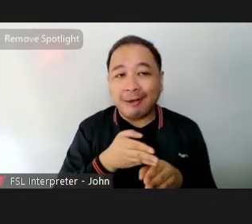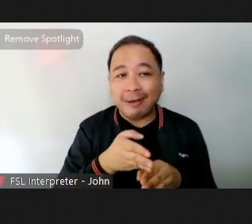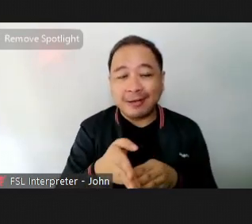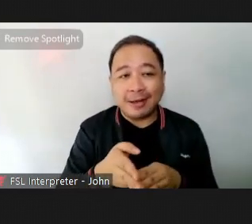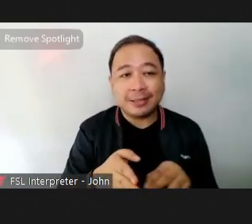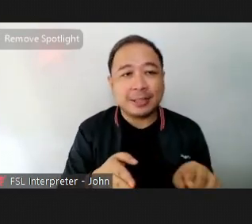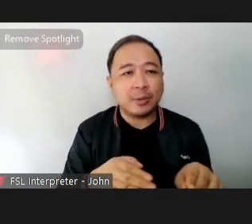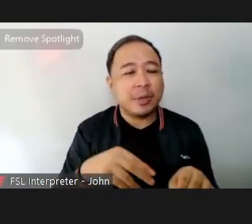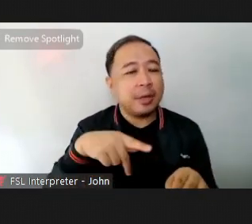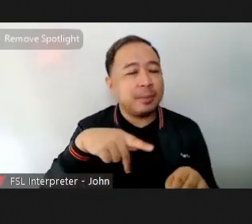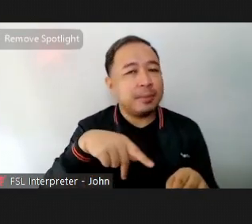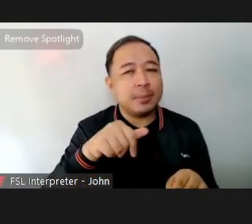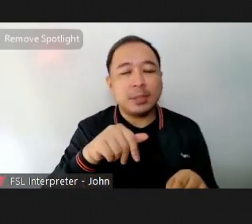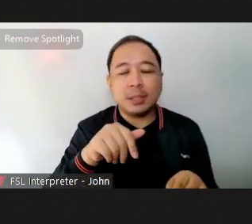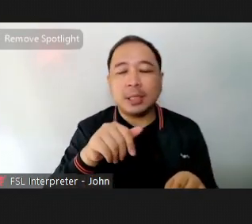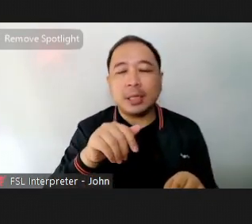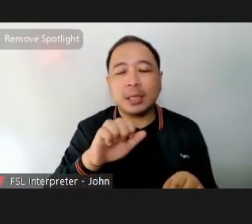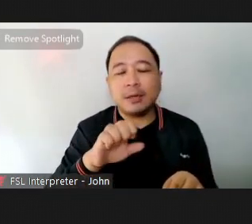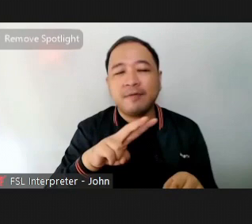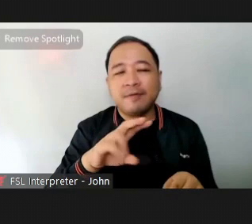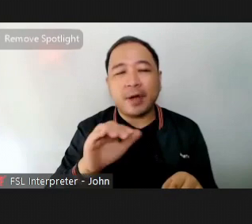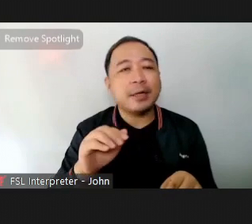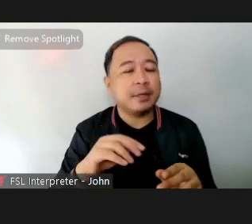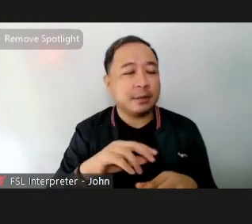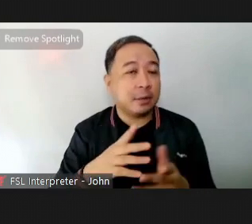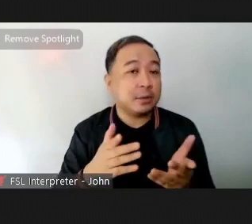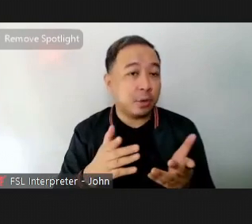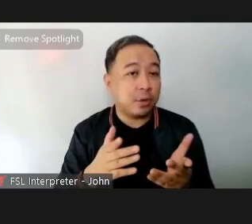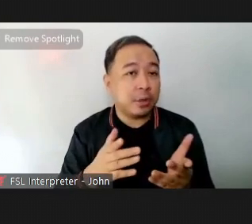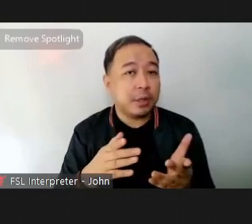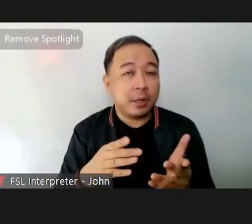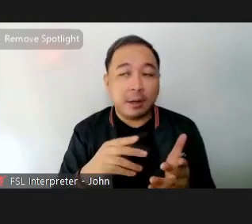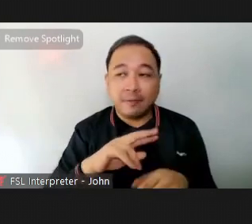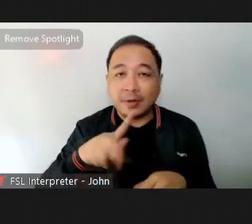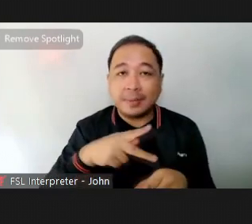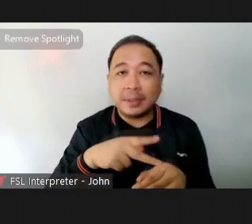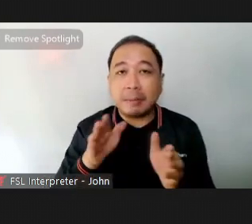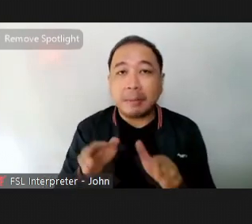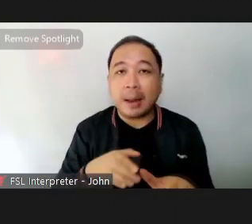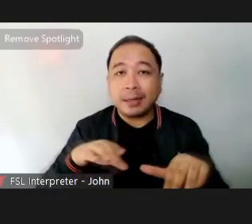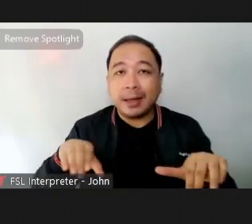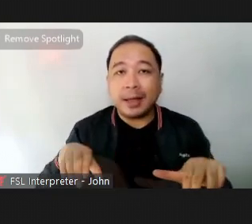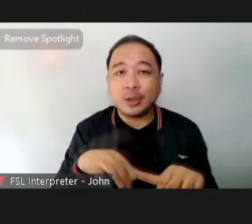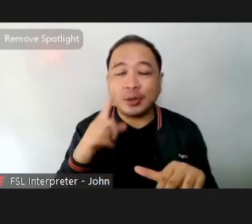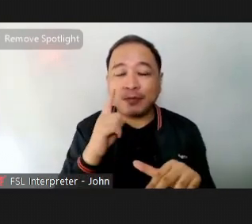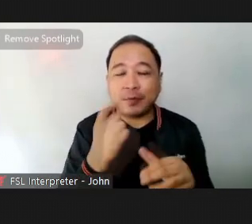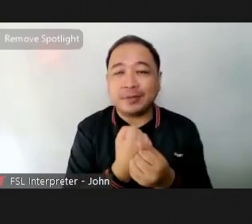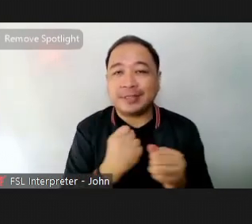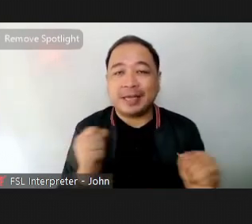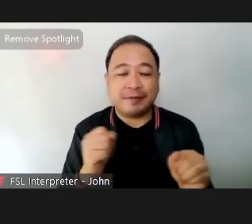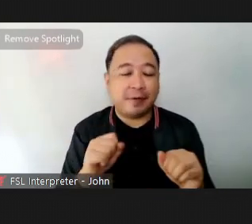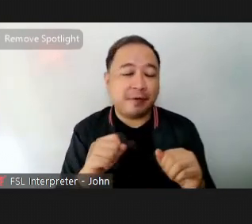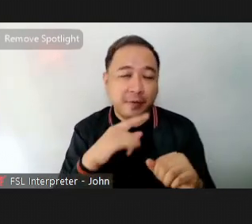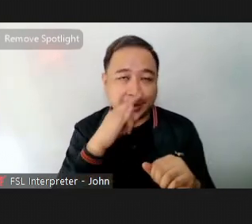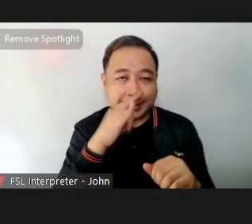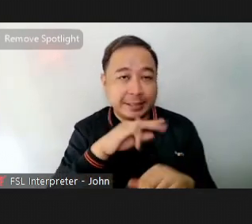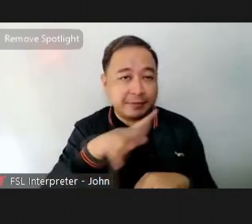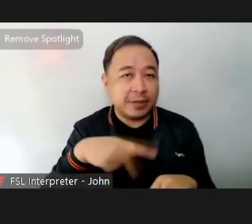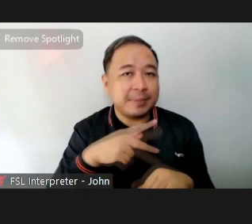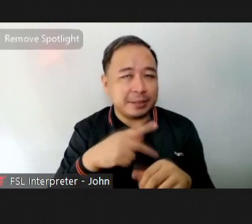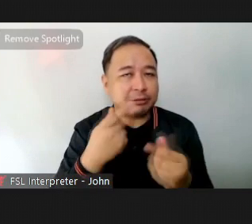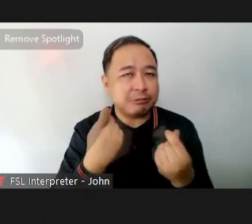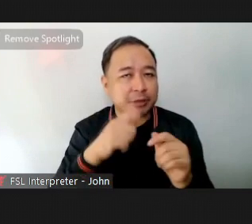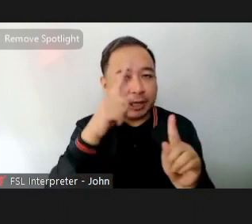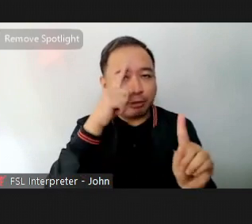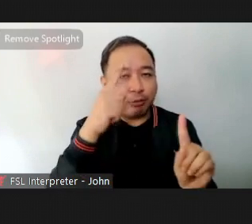the PPA-VAP or the Philippine Plan of Action to End Violence Against Children and Safer Kids Philippines focuses and goals to be achieved.